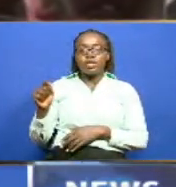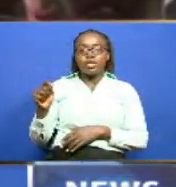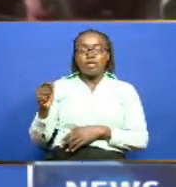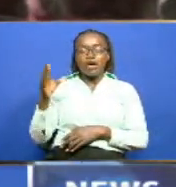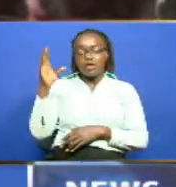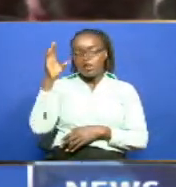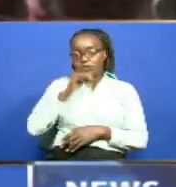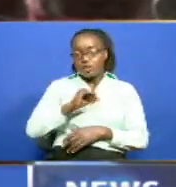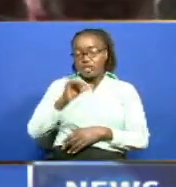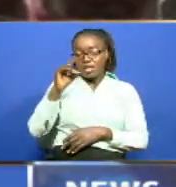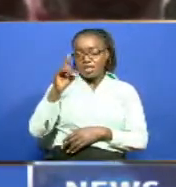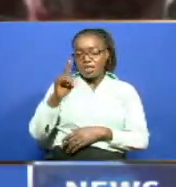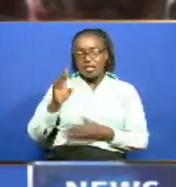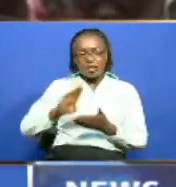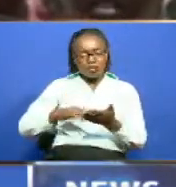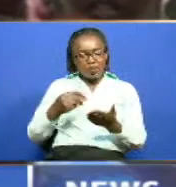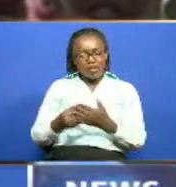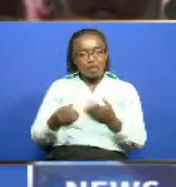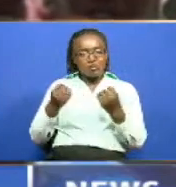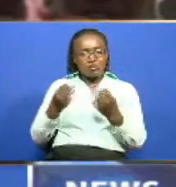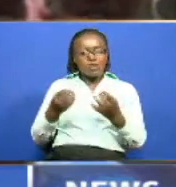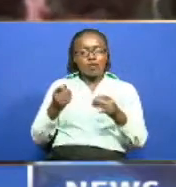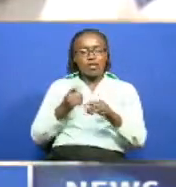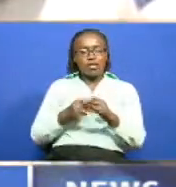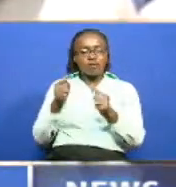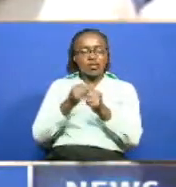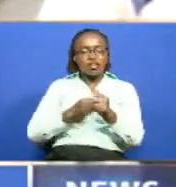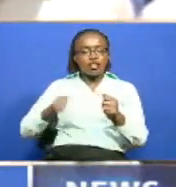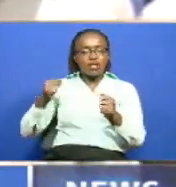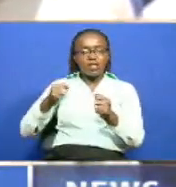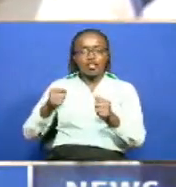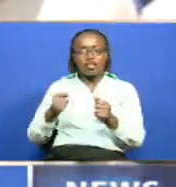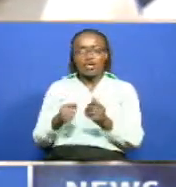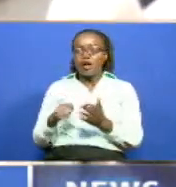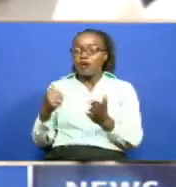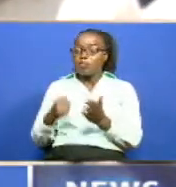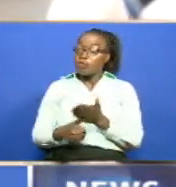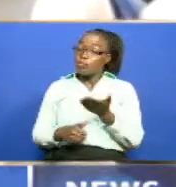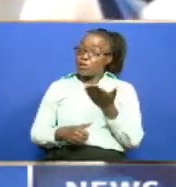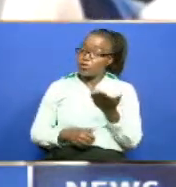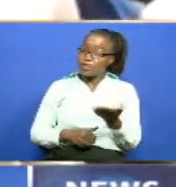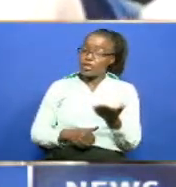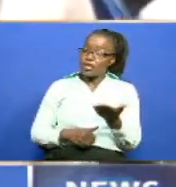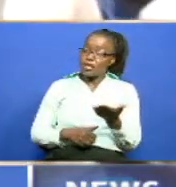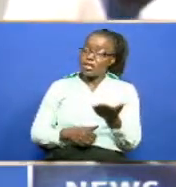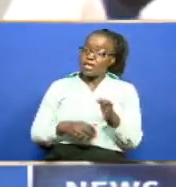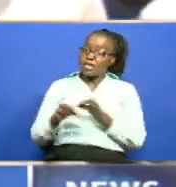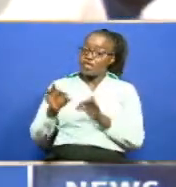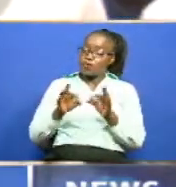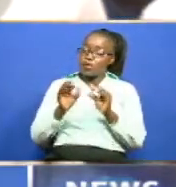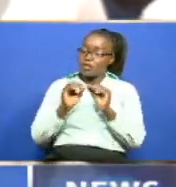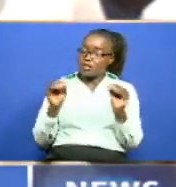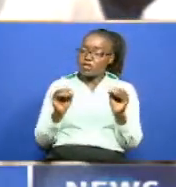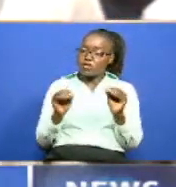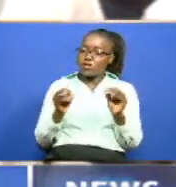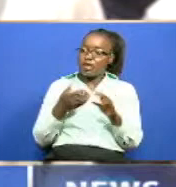for my ID several times. I have been denied because shida ile ambayo iko hawezi elezwa. Na mbeleni tunapata saa hii